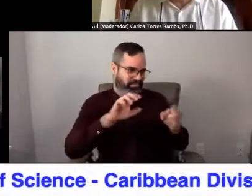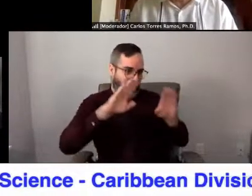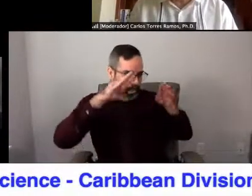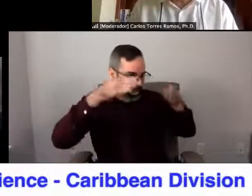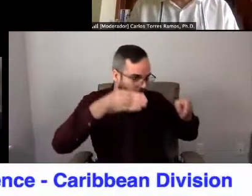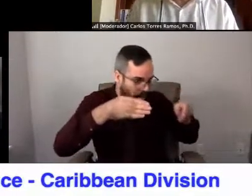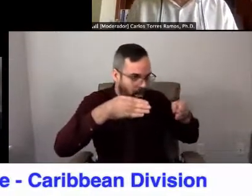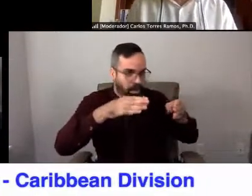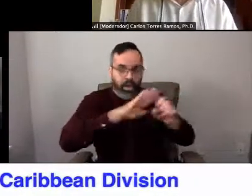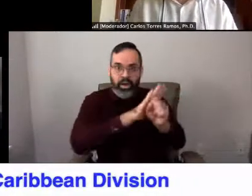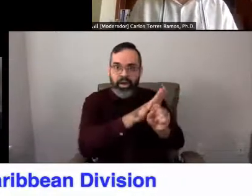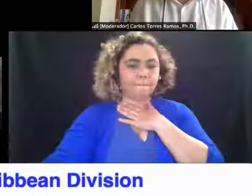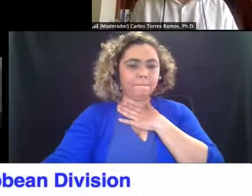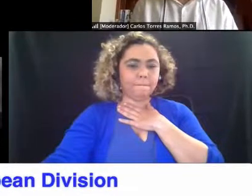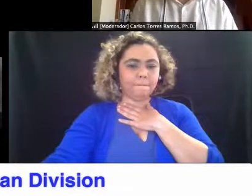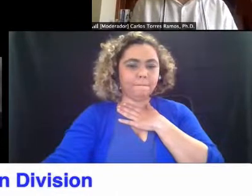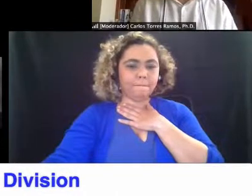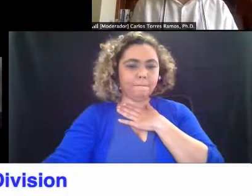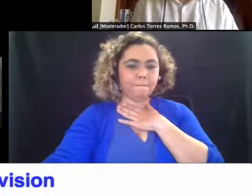COVID-19.